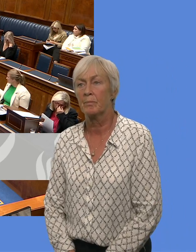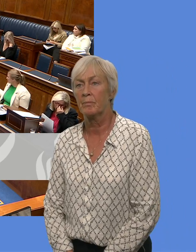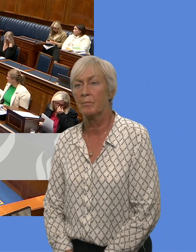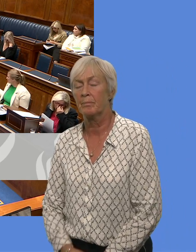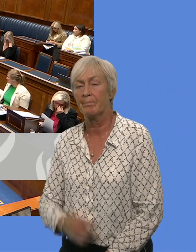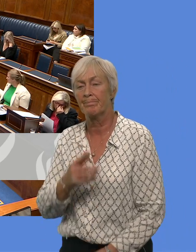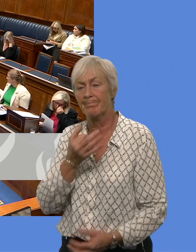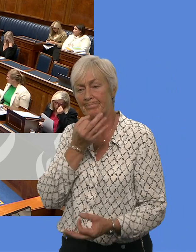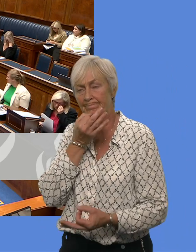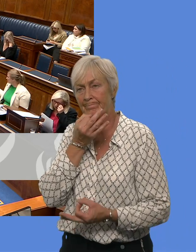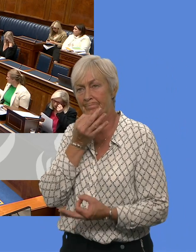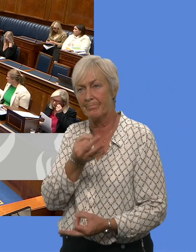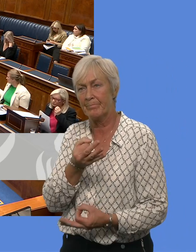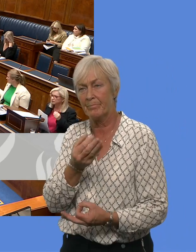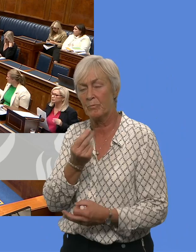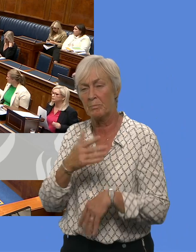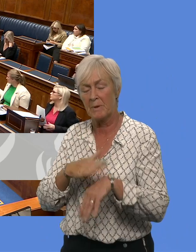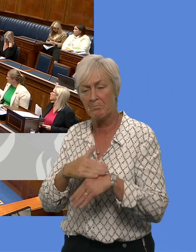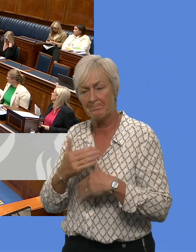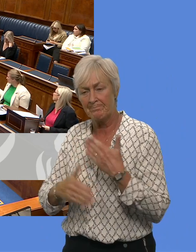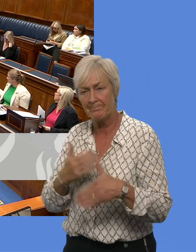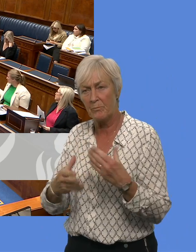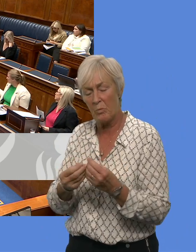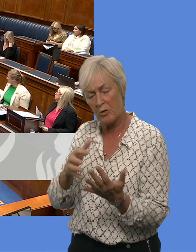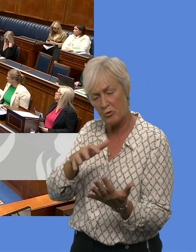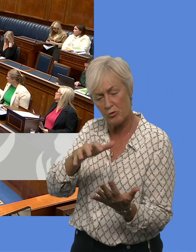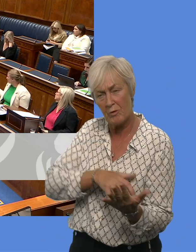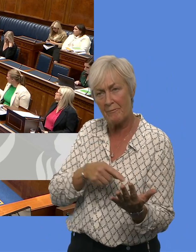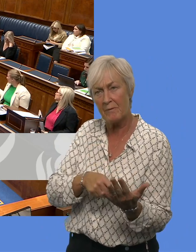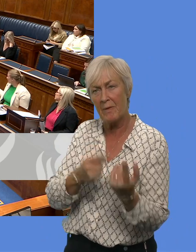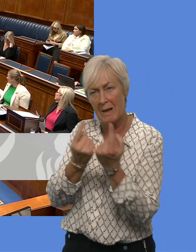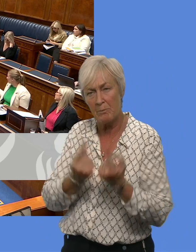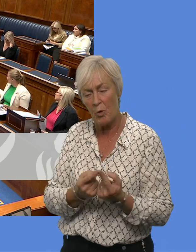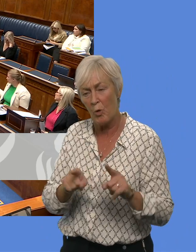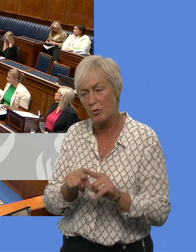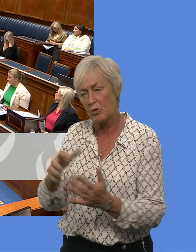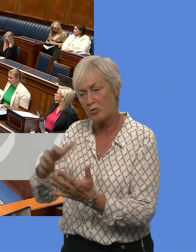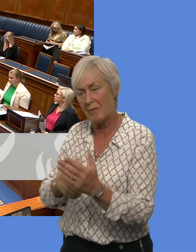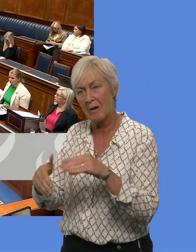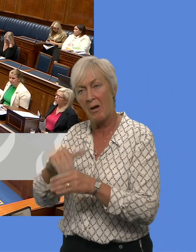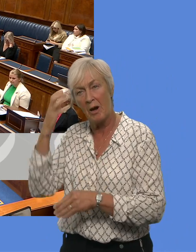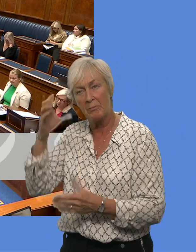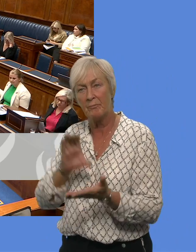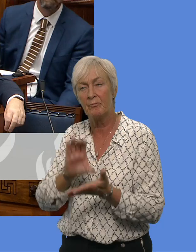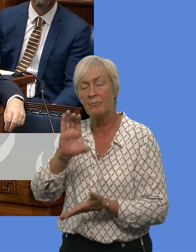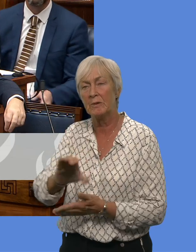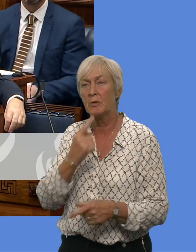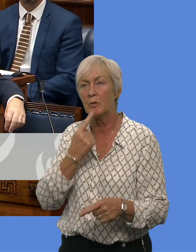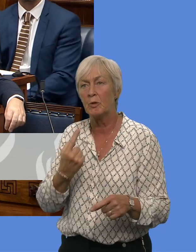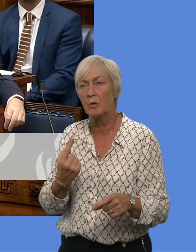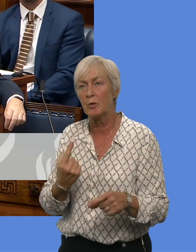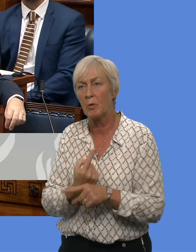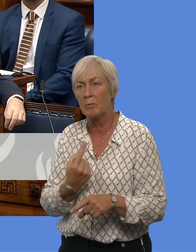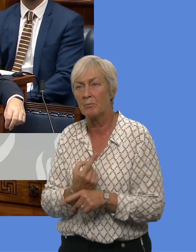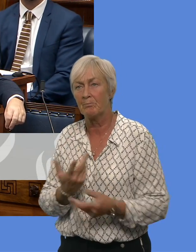First Minister, Deputy First Minister, we've been sitting here for some time with the draft, and yes, I acknowledge it is draft programme for government in front of us, talking about targets. For the